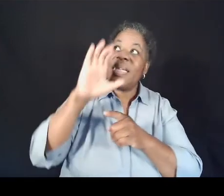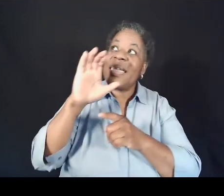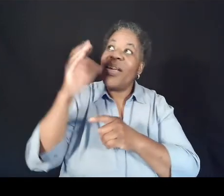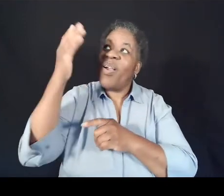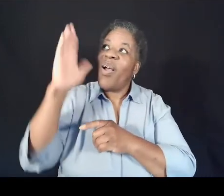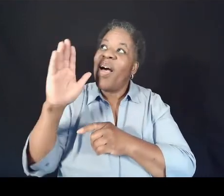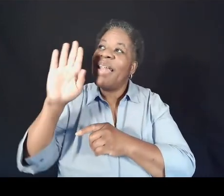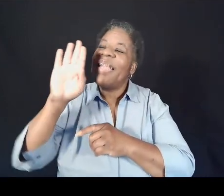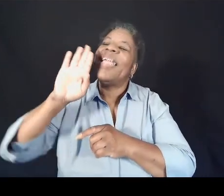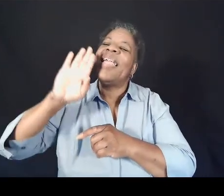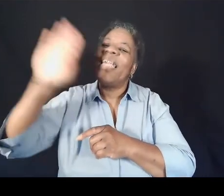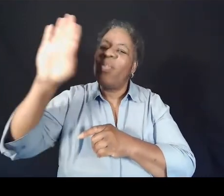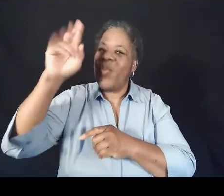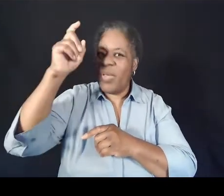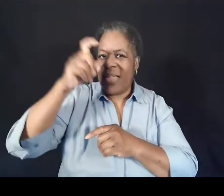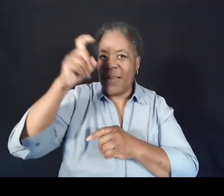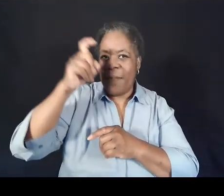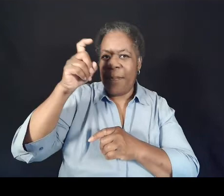wisdom.